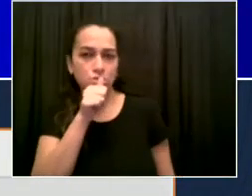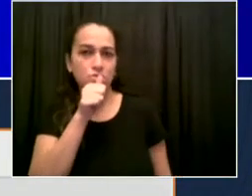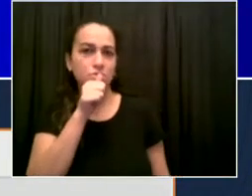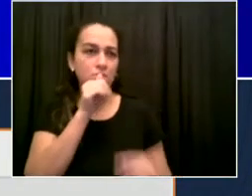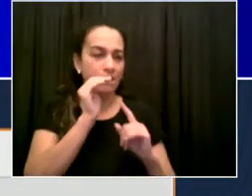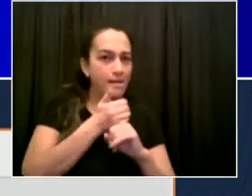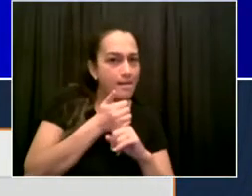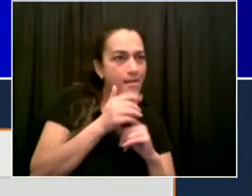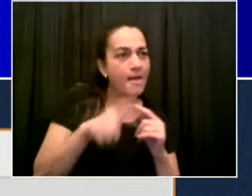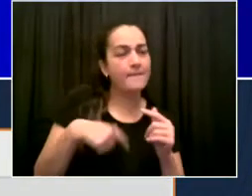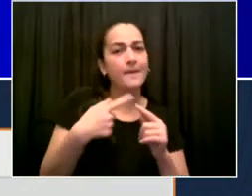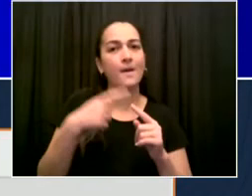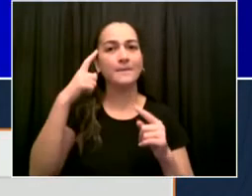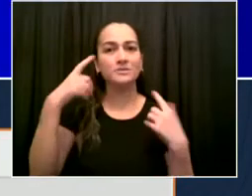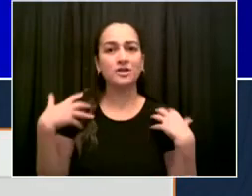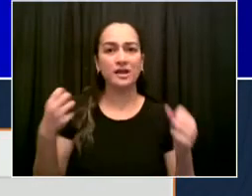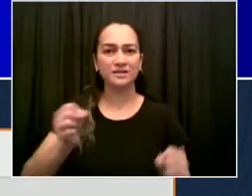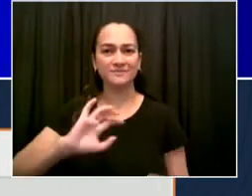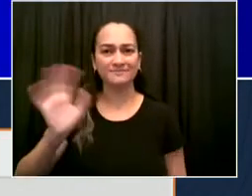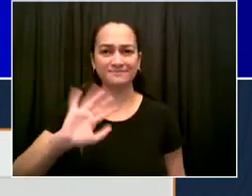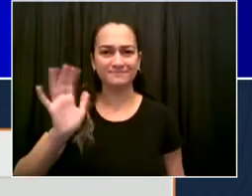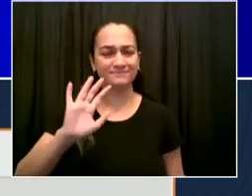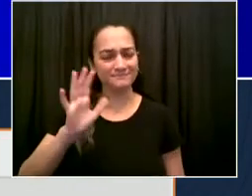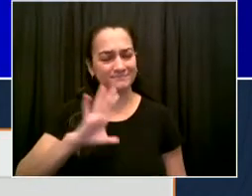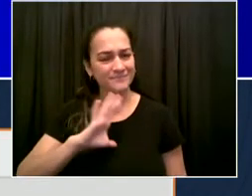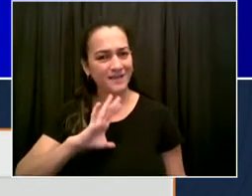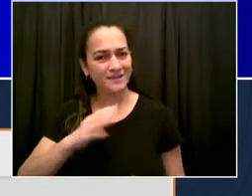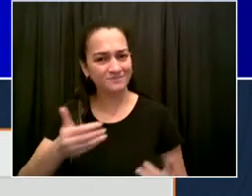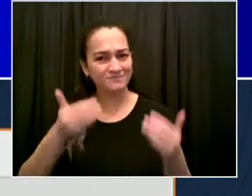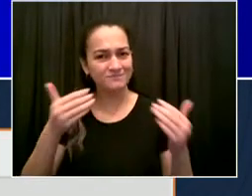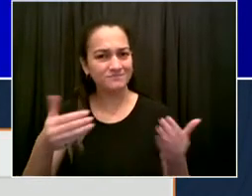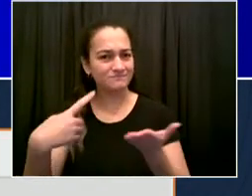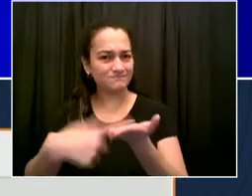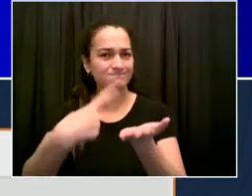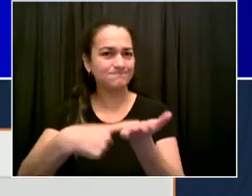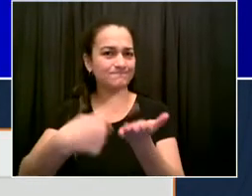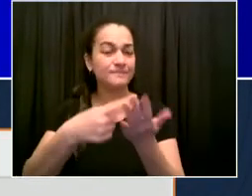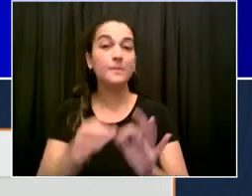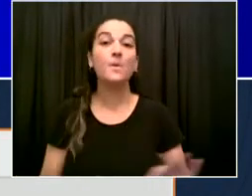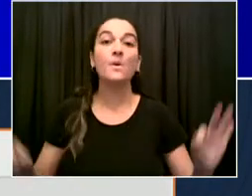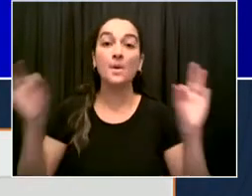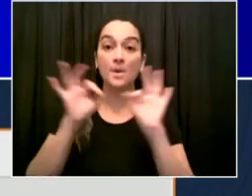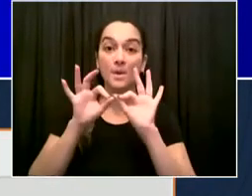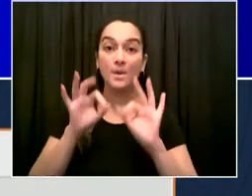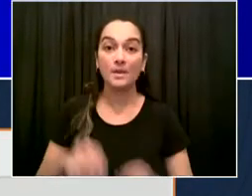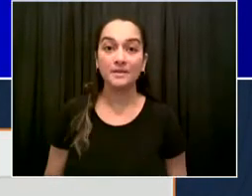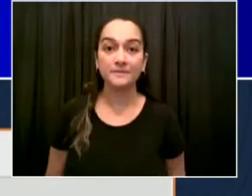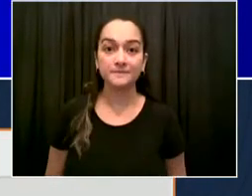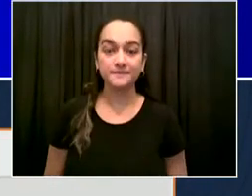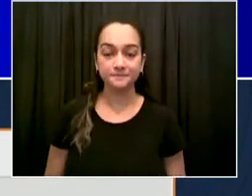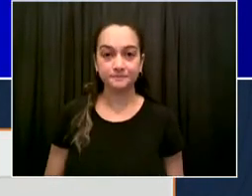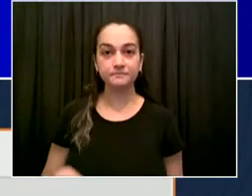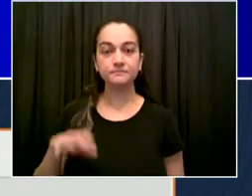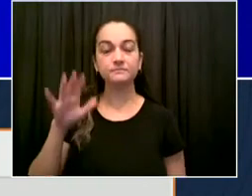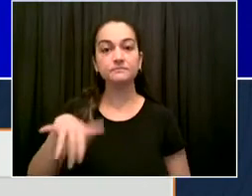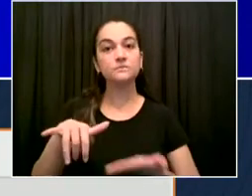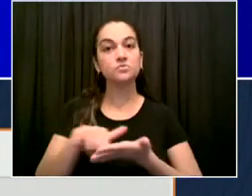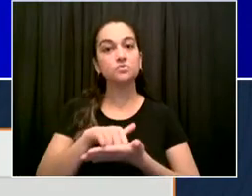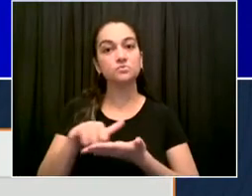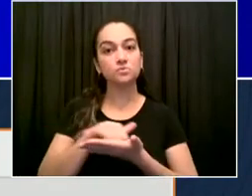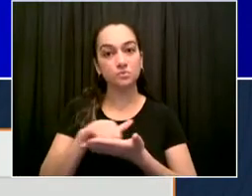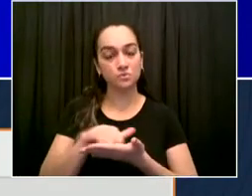think about the people in your life and recognize this is a moral imperative to reach everyone who needs mental health